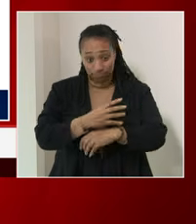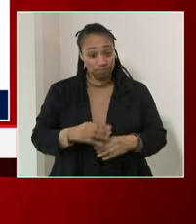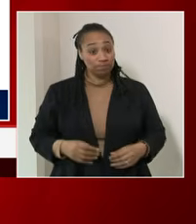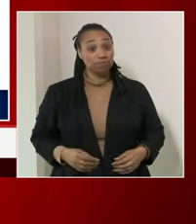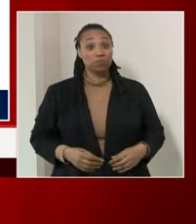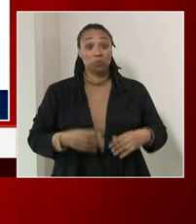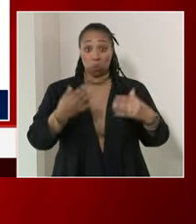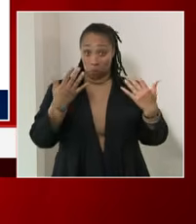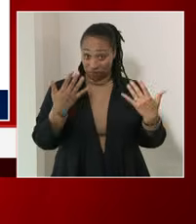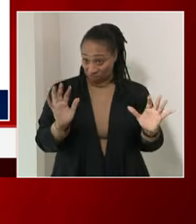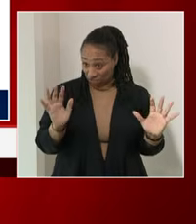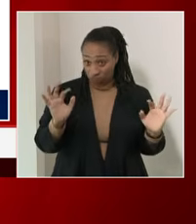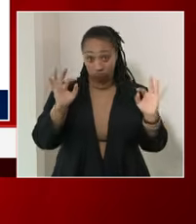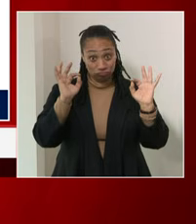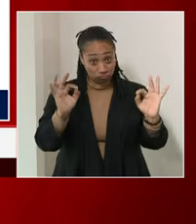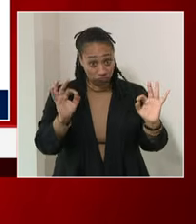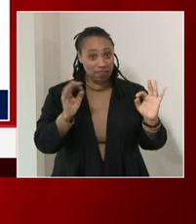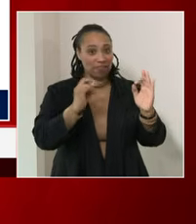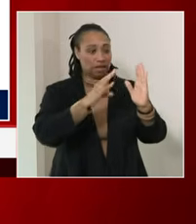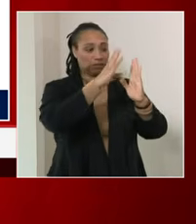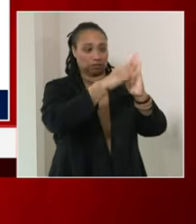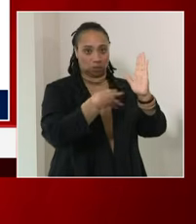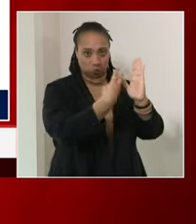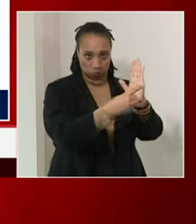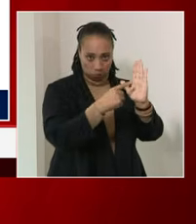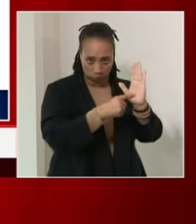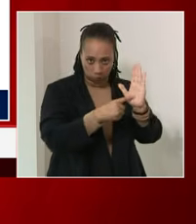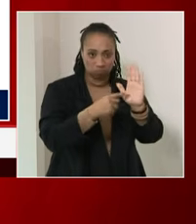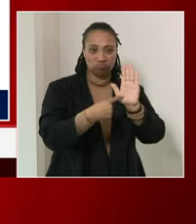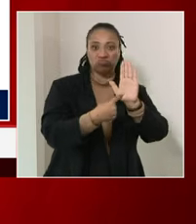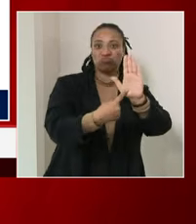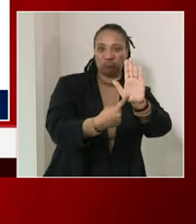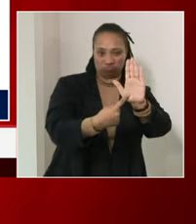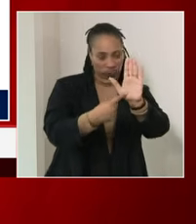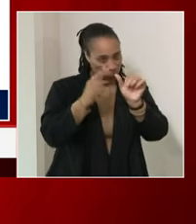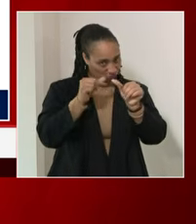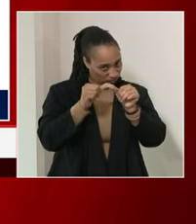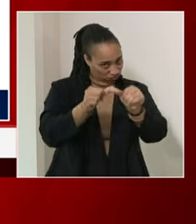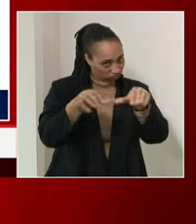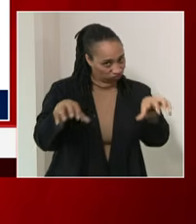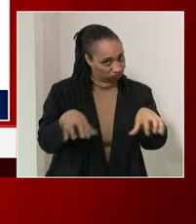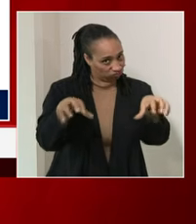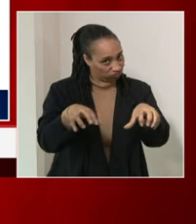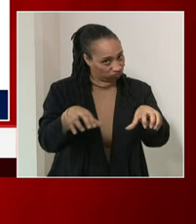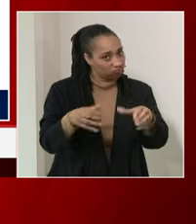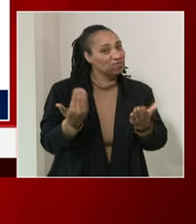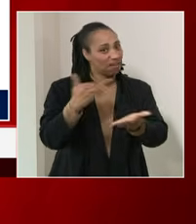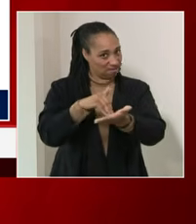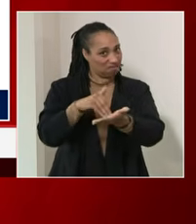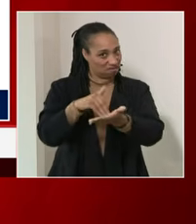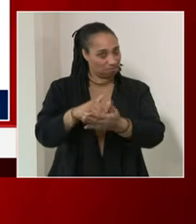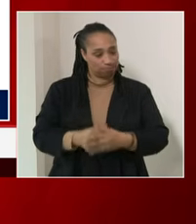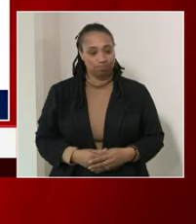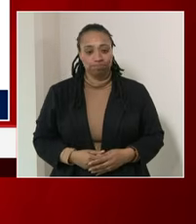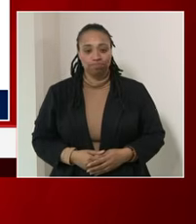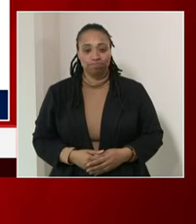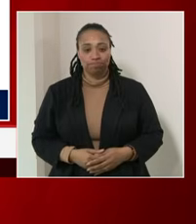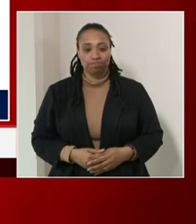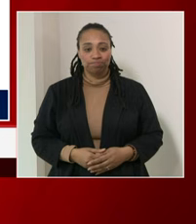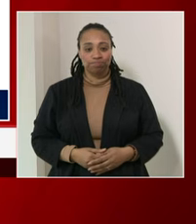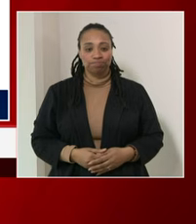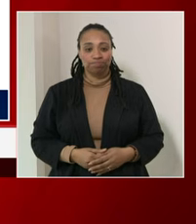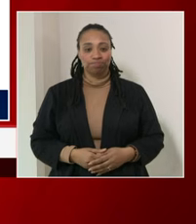In addition, throughout the weekend, we ran 2 12-hour shifts to clear public litter cans. And then